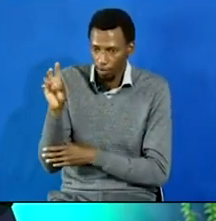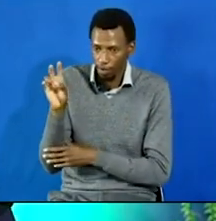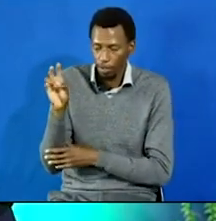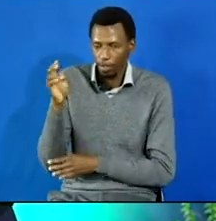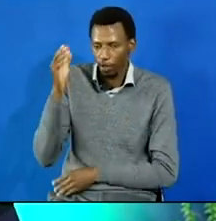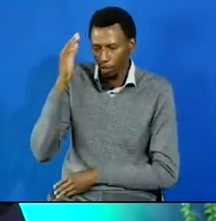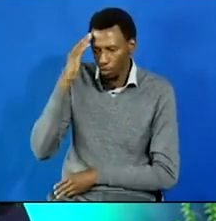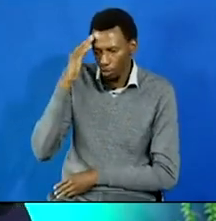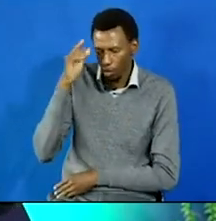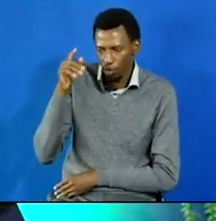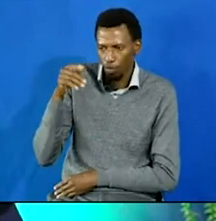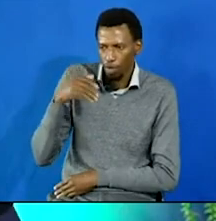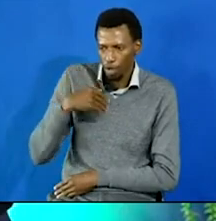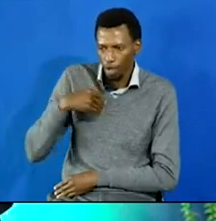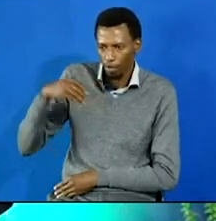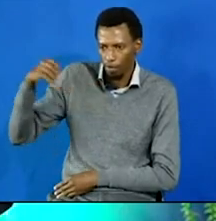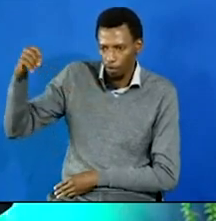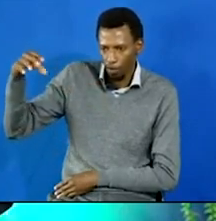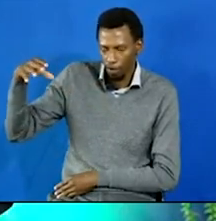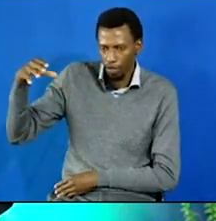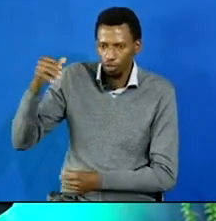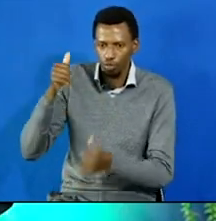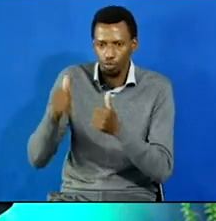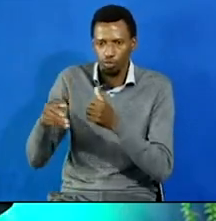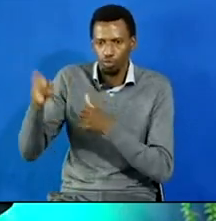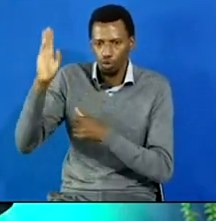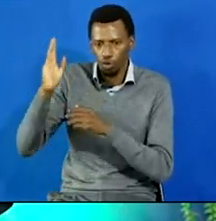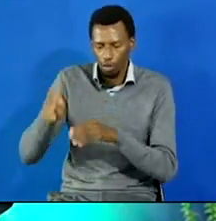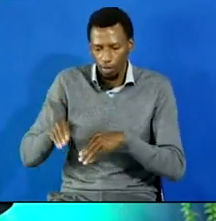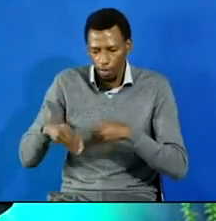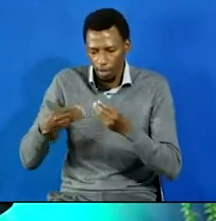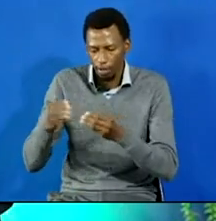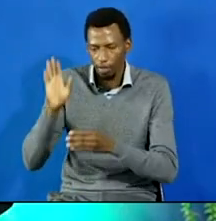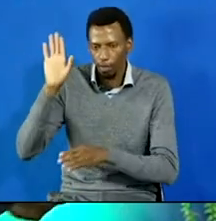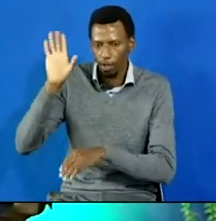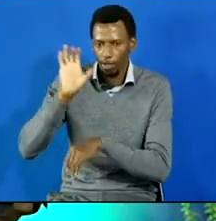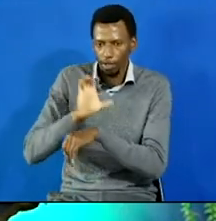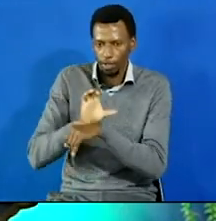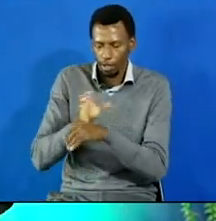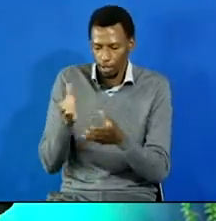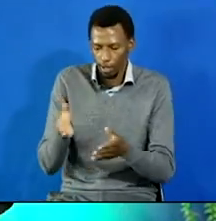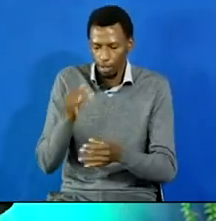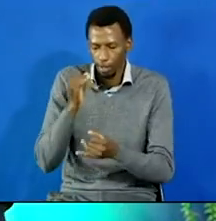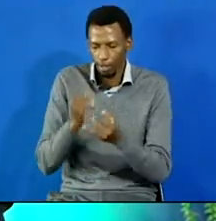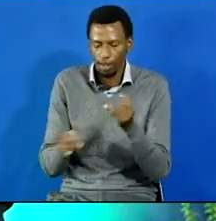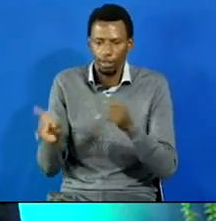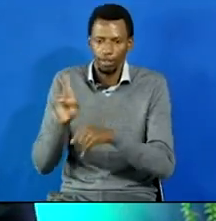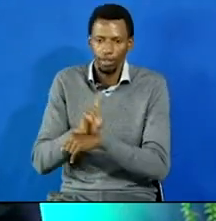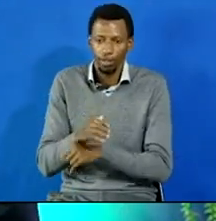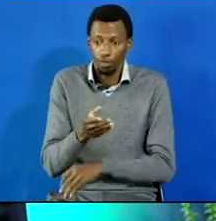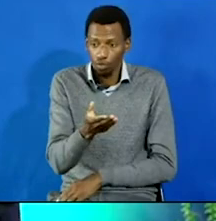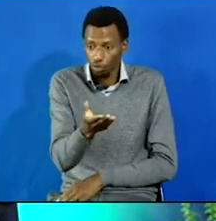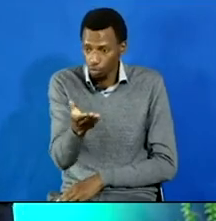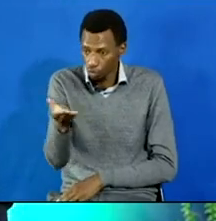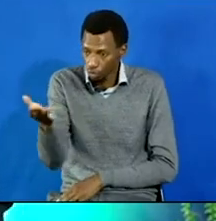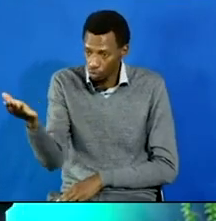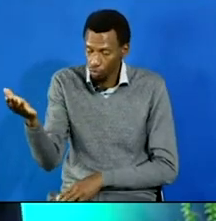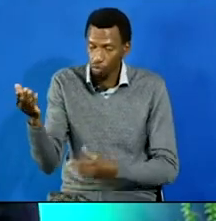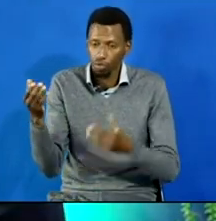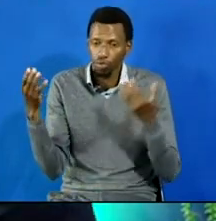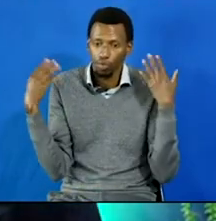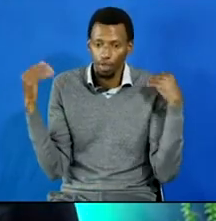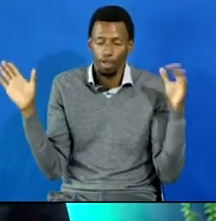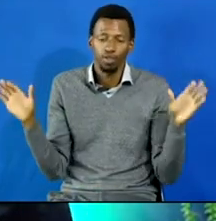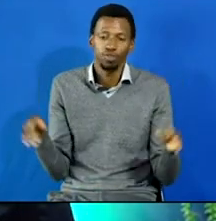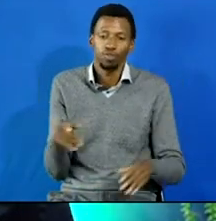that a message that God has given to his church in these last days. You are the messenger, you are the angel that is